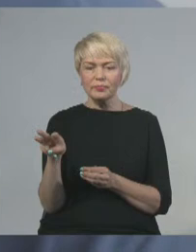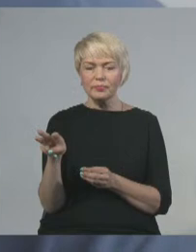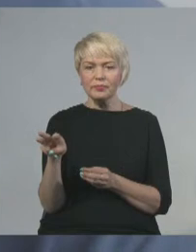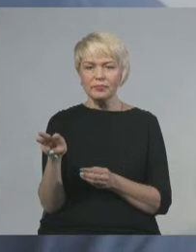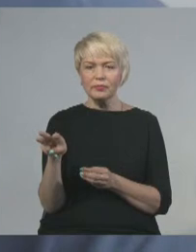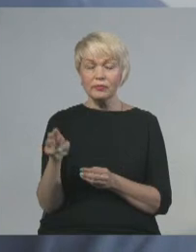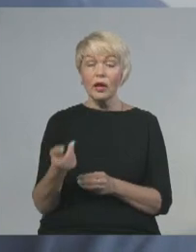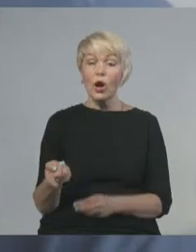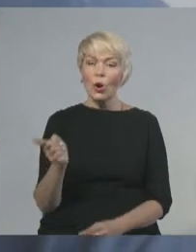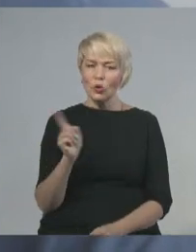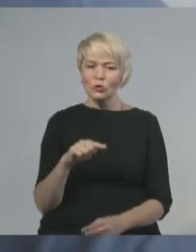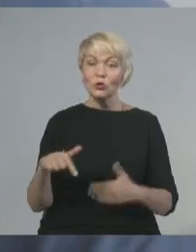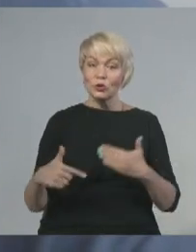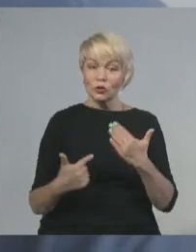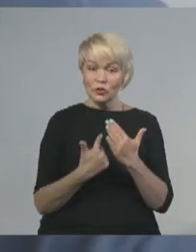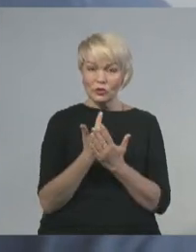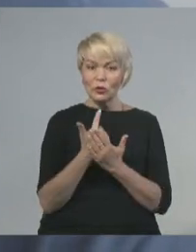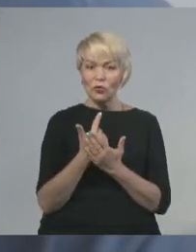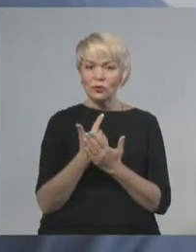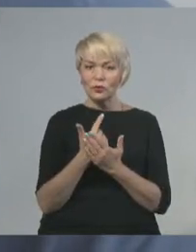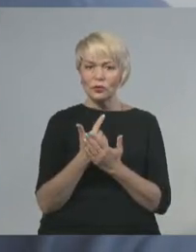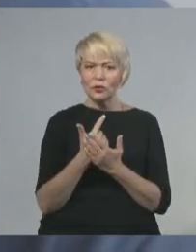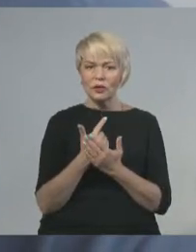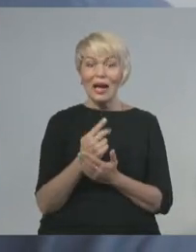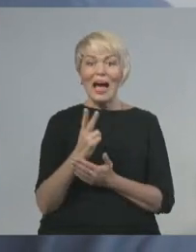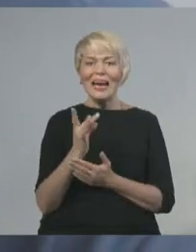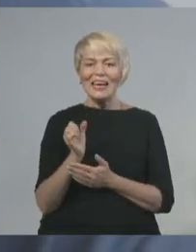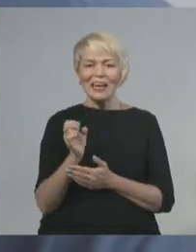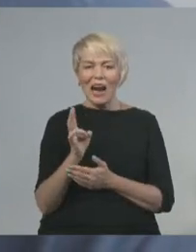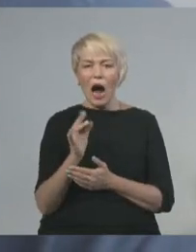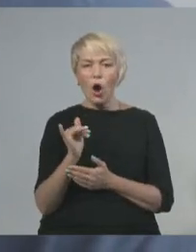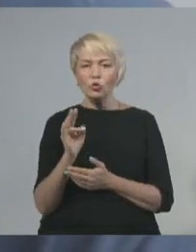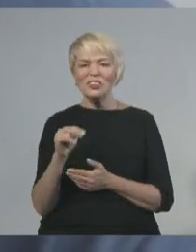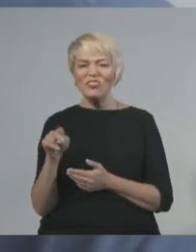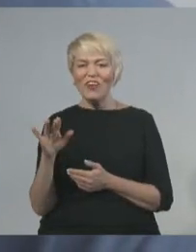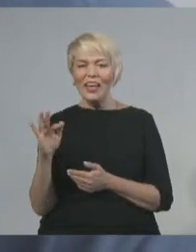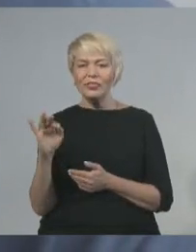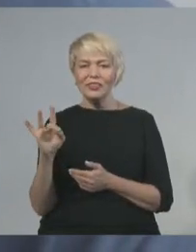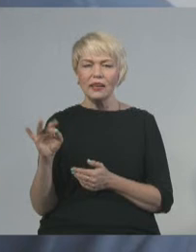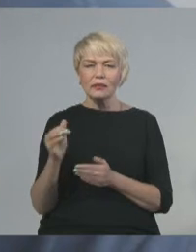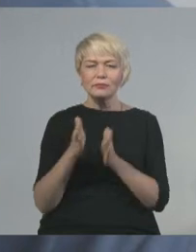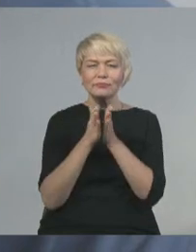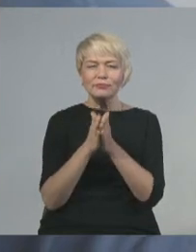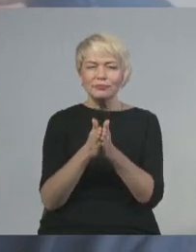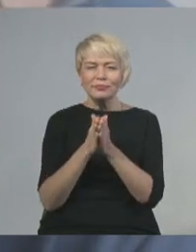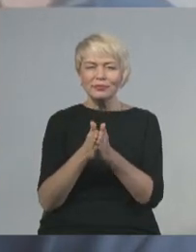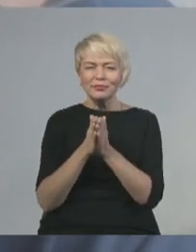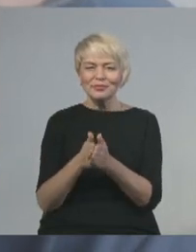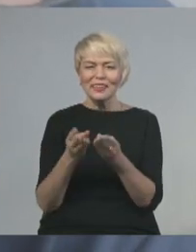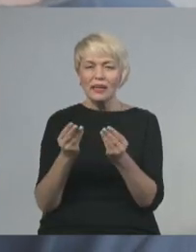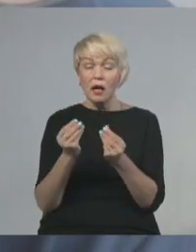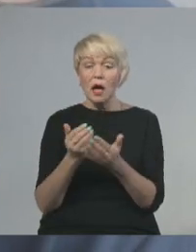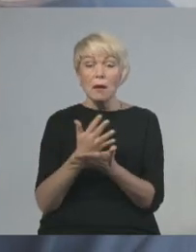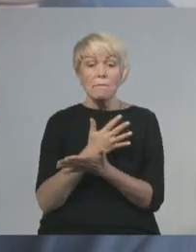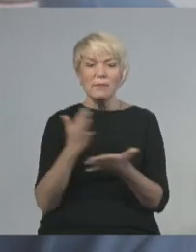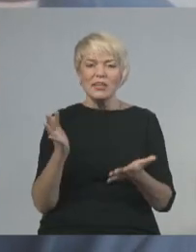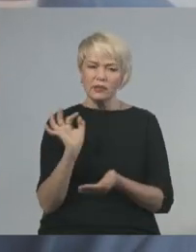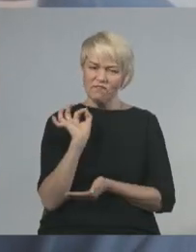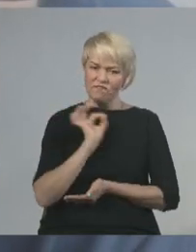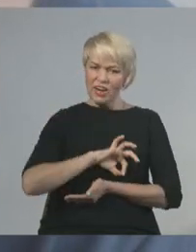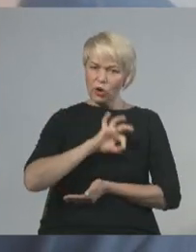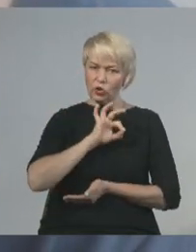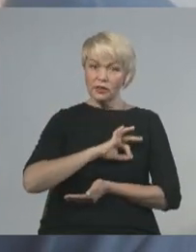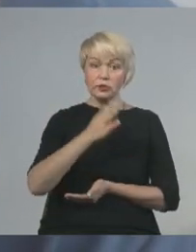again that was the crowdfunding was probably the the most used thing and